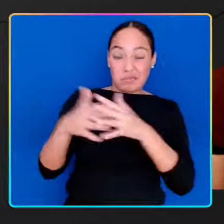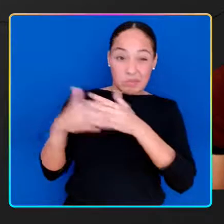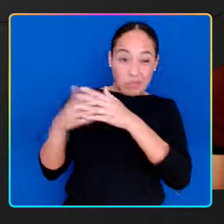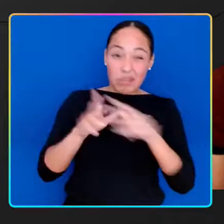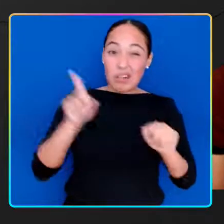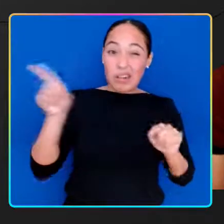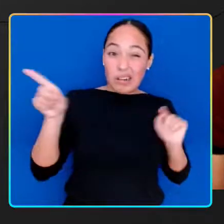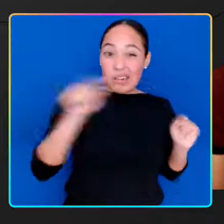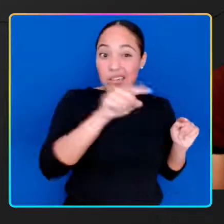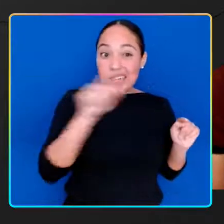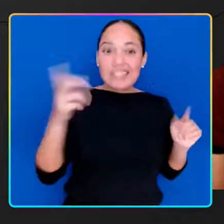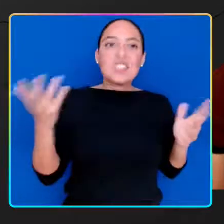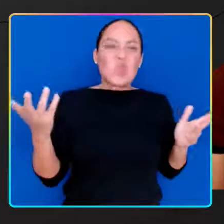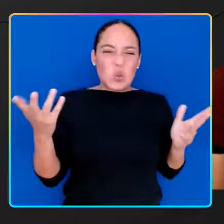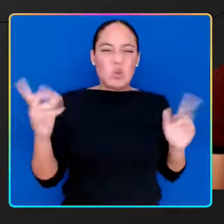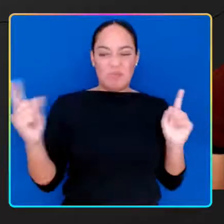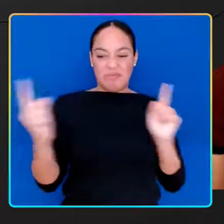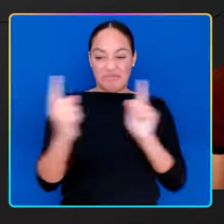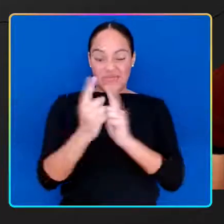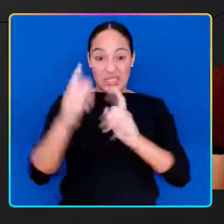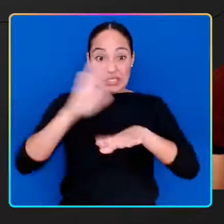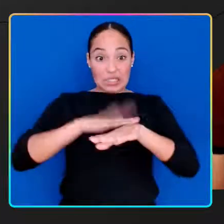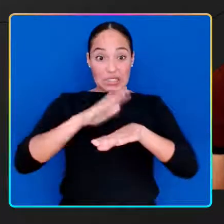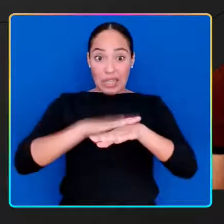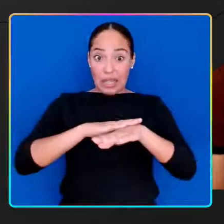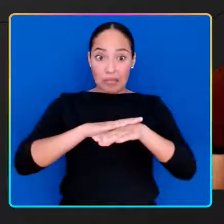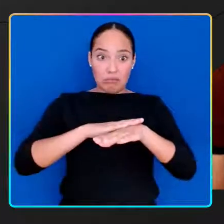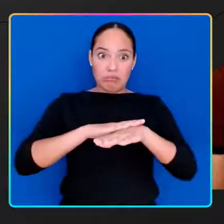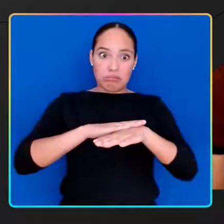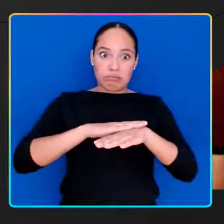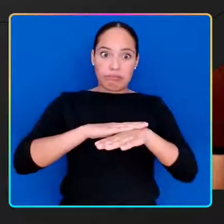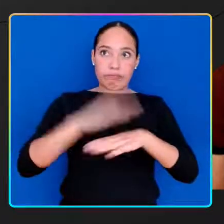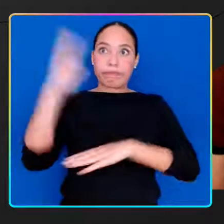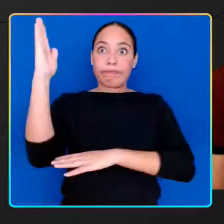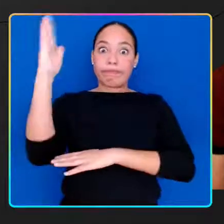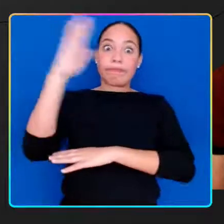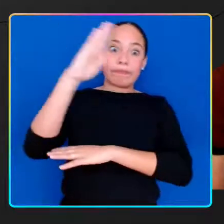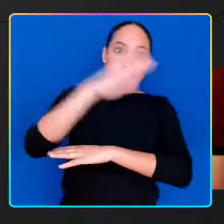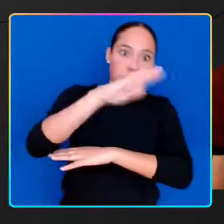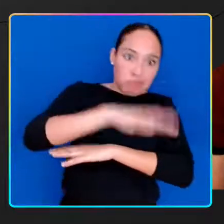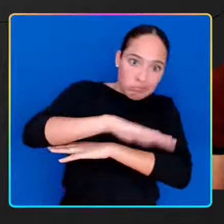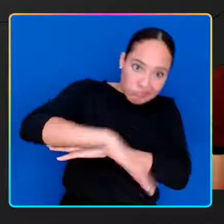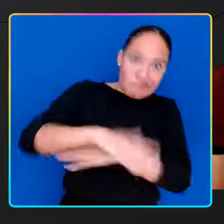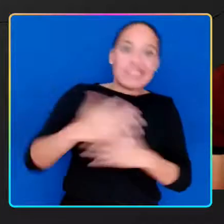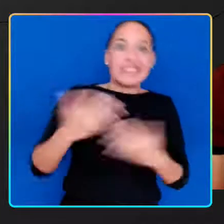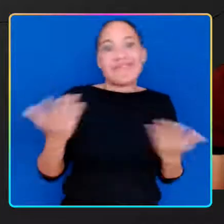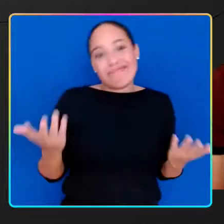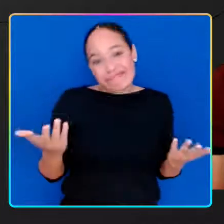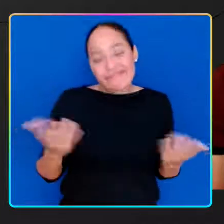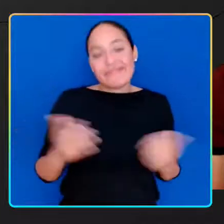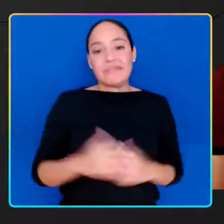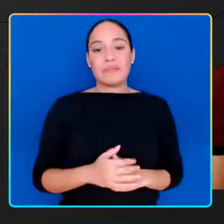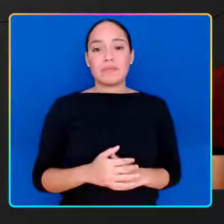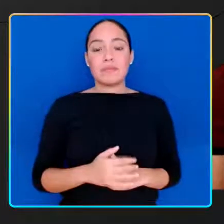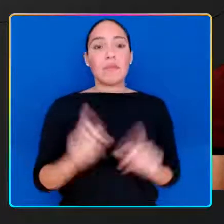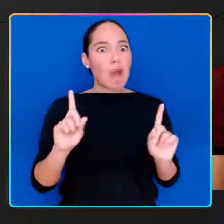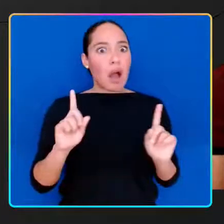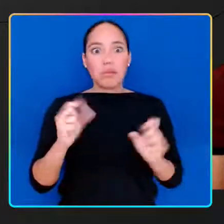we talk to. But it's an amazing job. We are very, very lucky to have it.